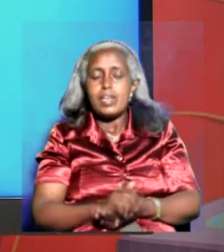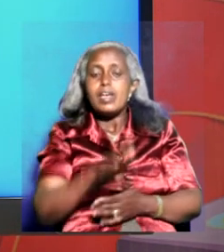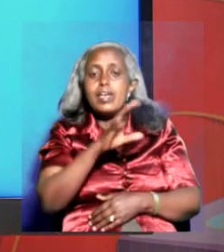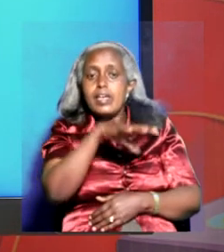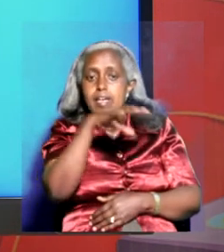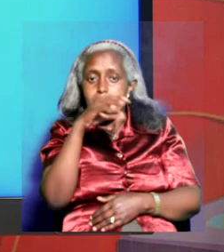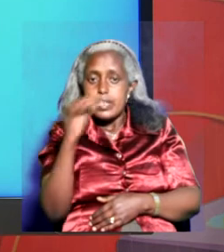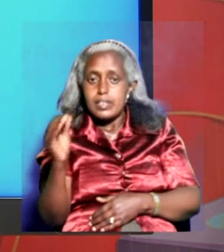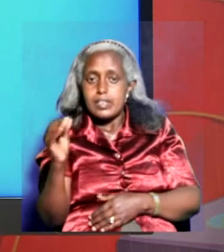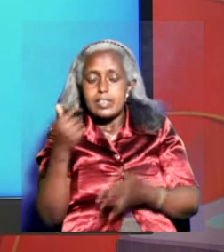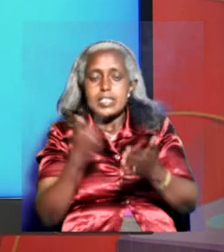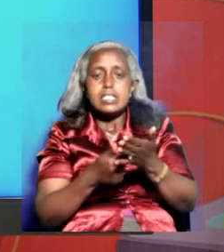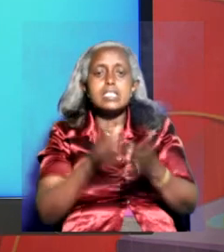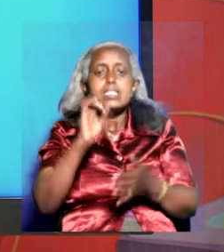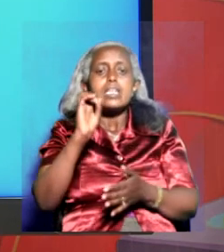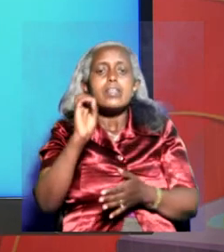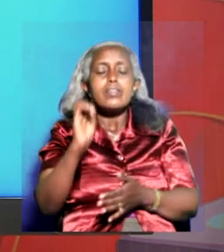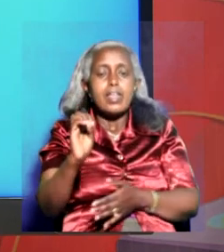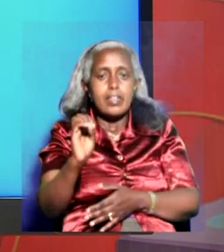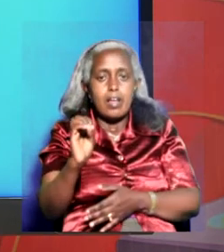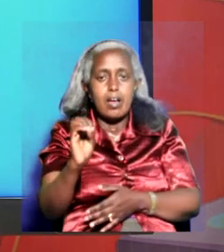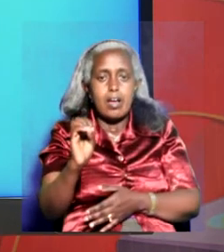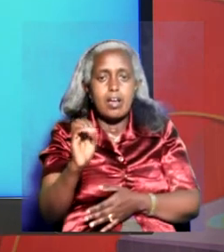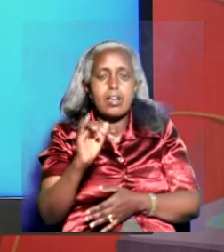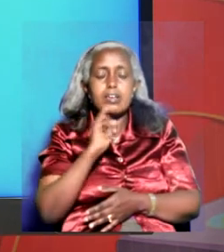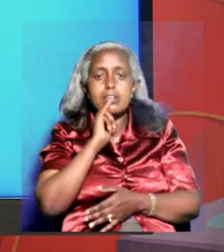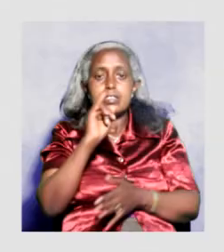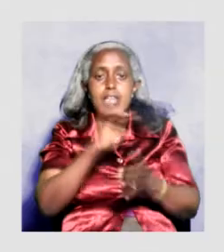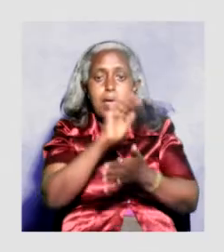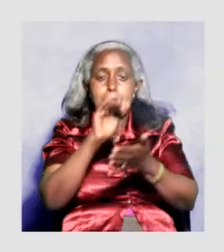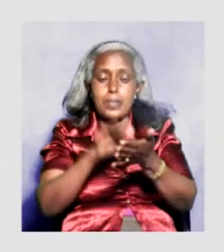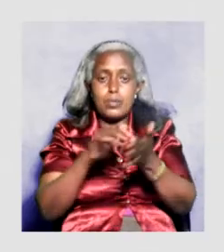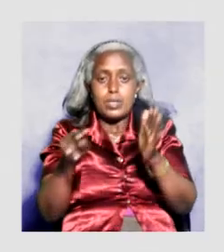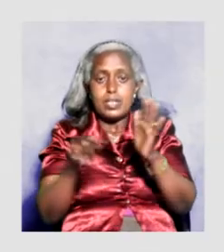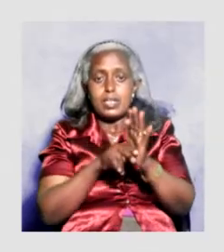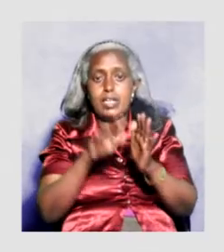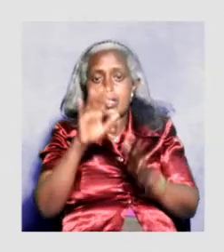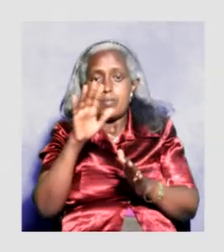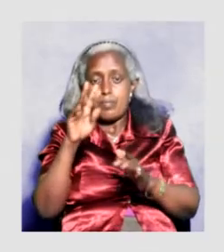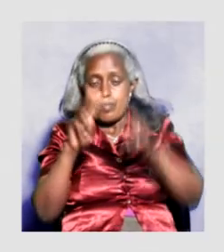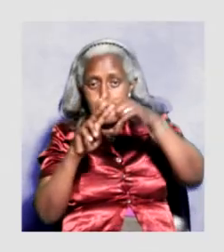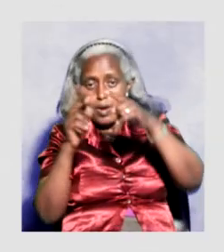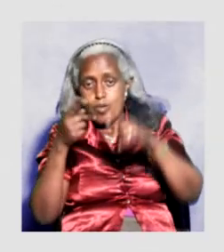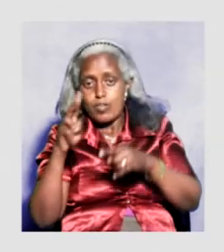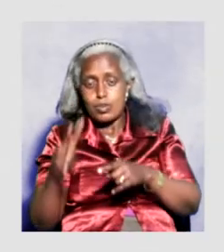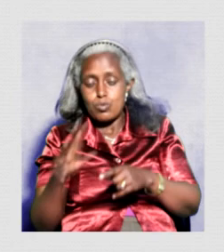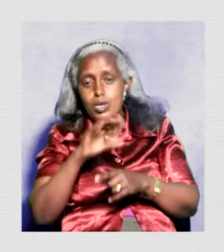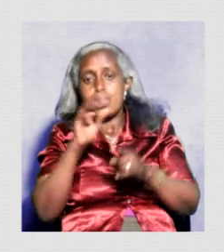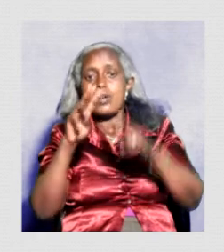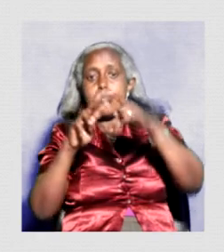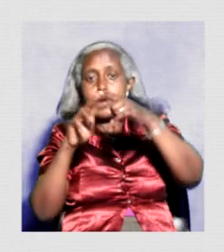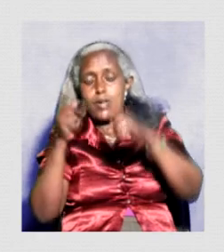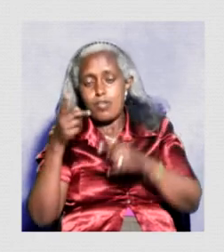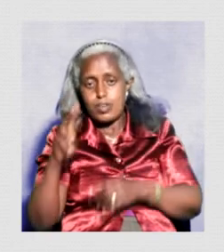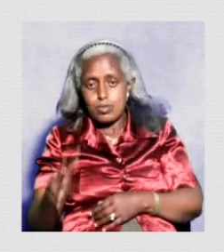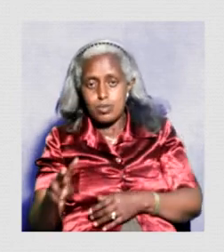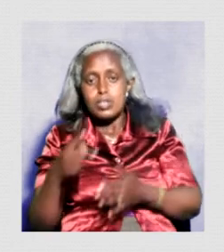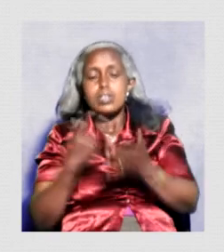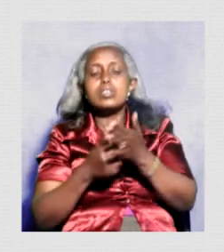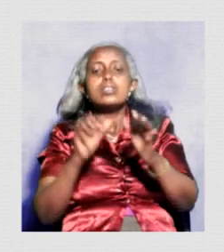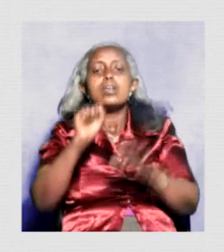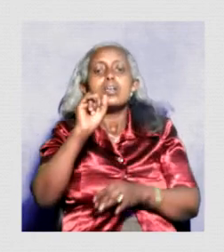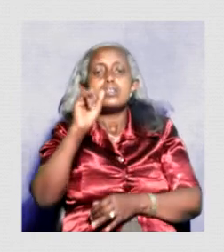and this theta is between -pi/2 and pi/2. Sine inverse function